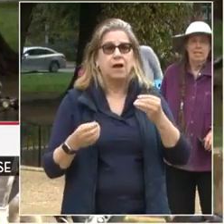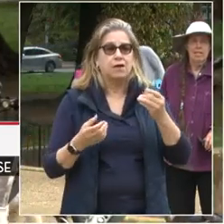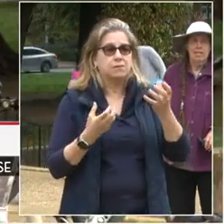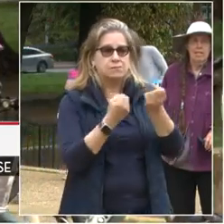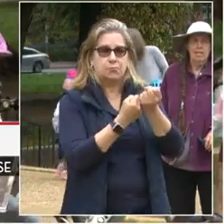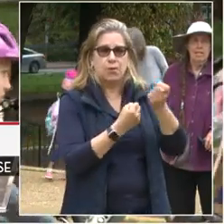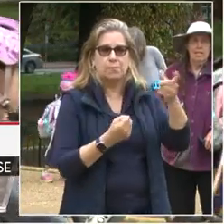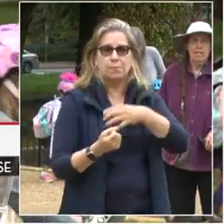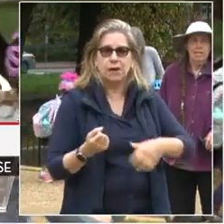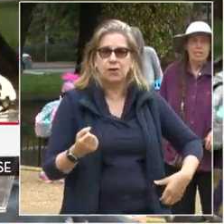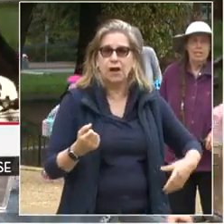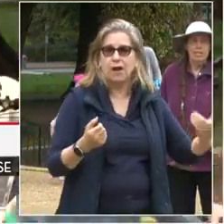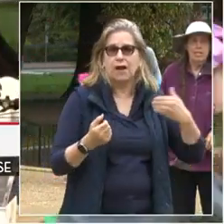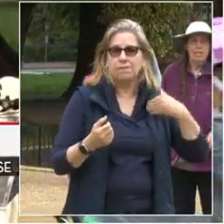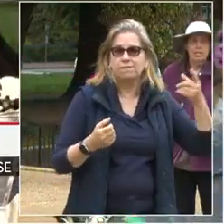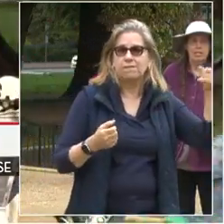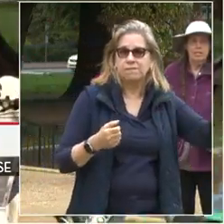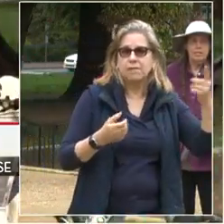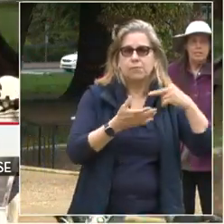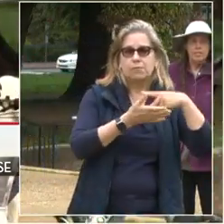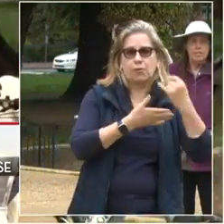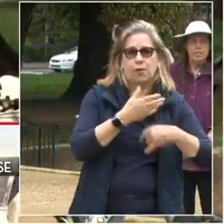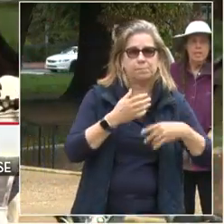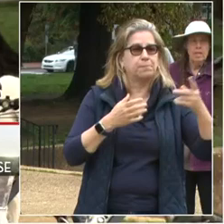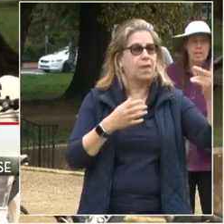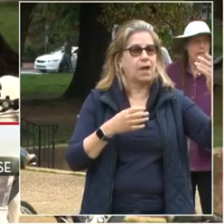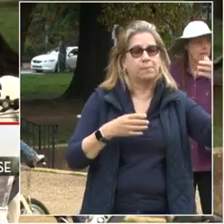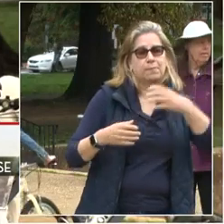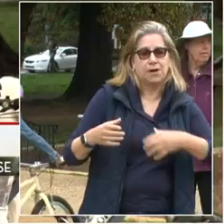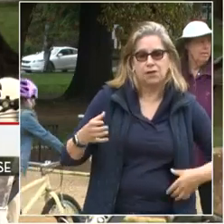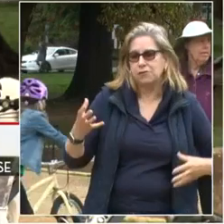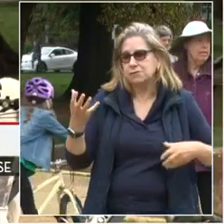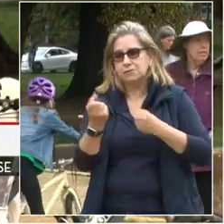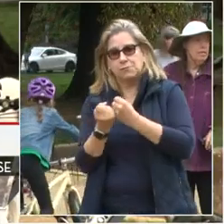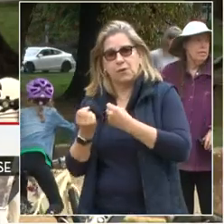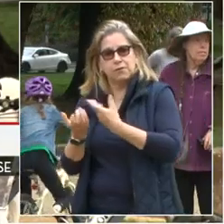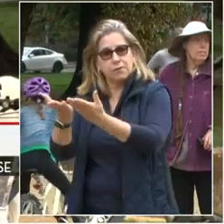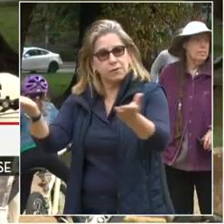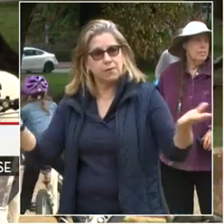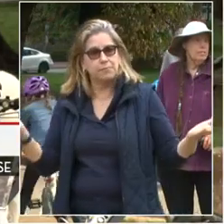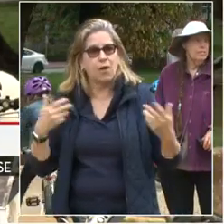goals. I want to personally thank all of our students that are here